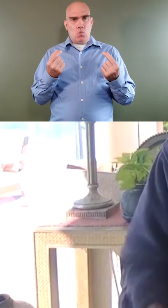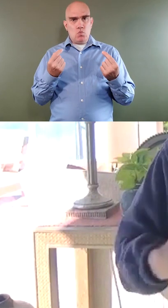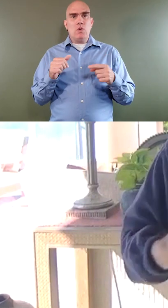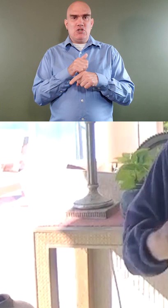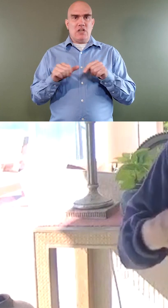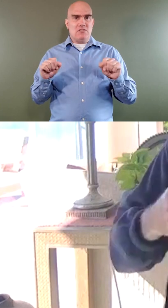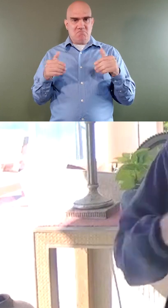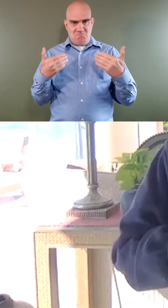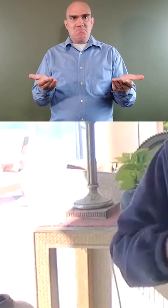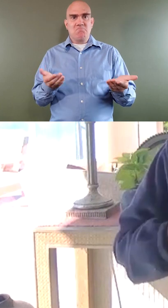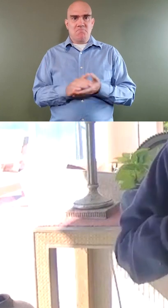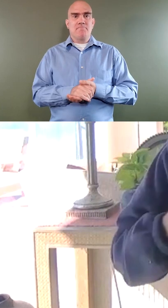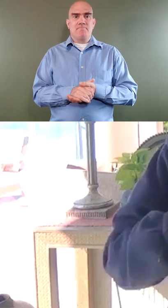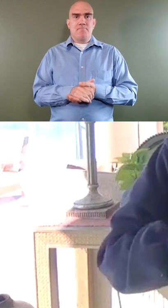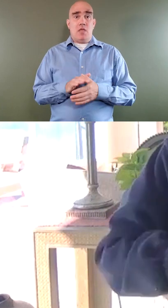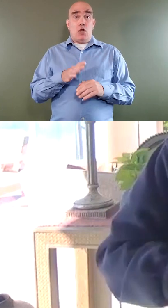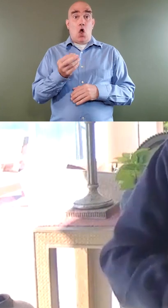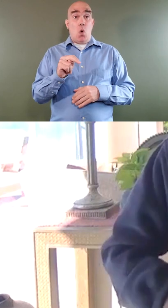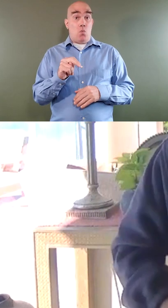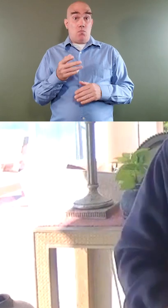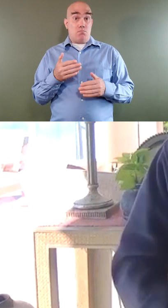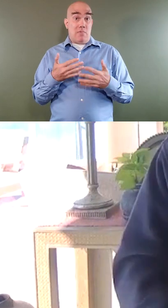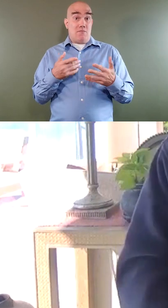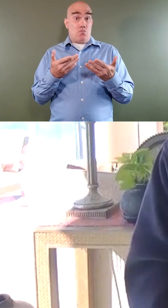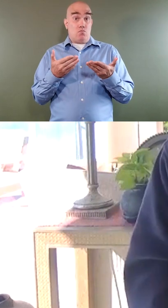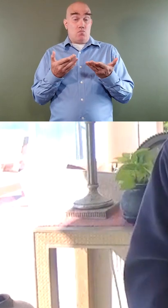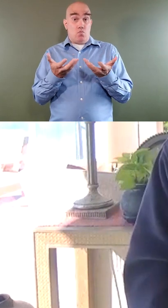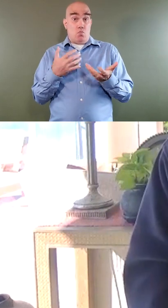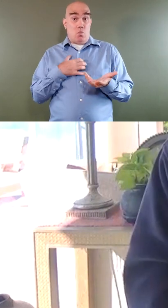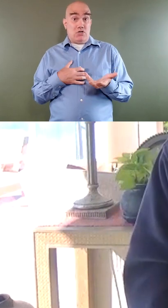you go ahead and do the exercise on your own as you wish.